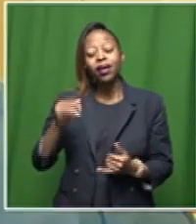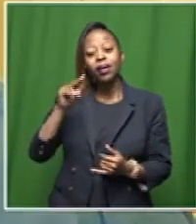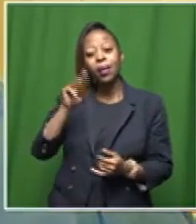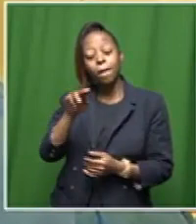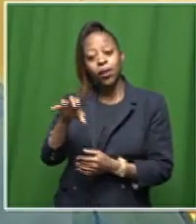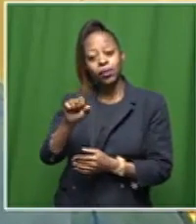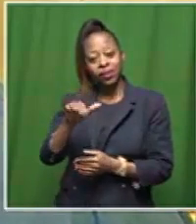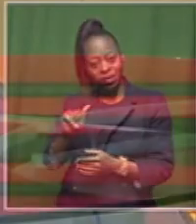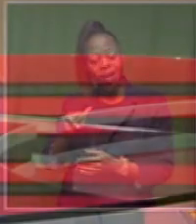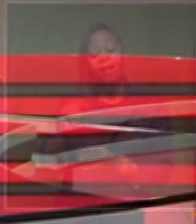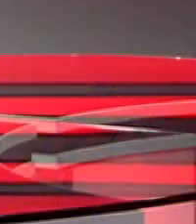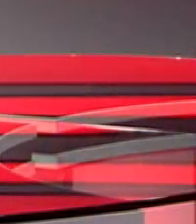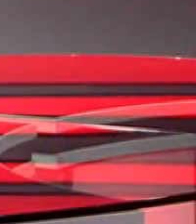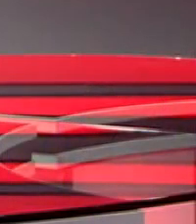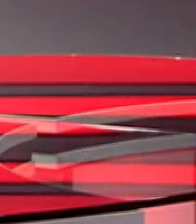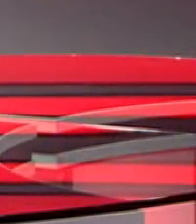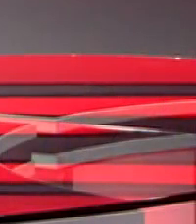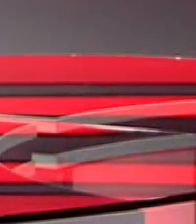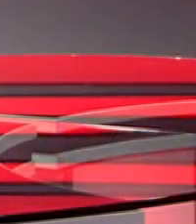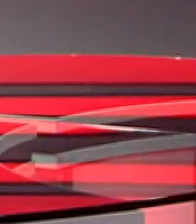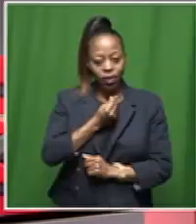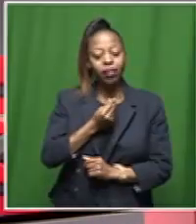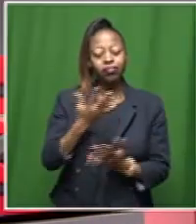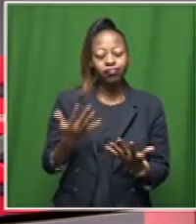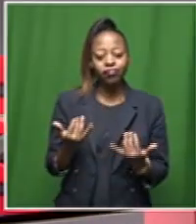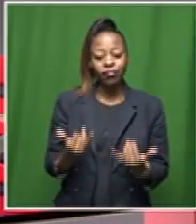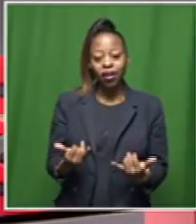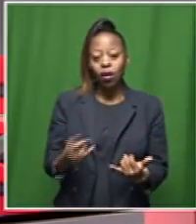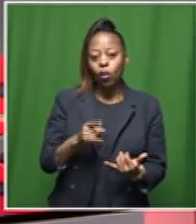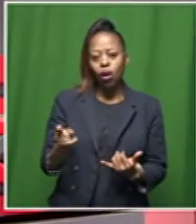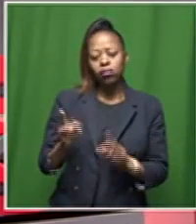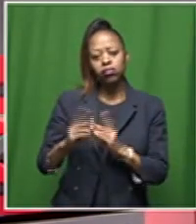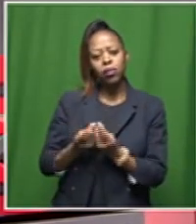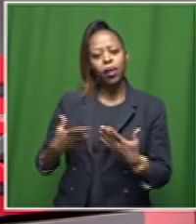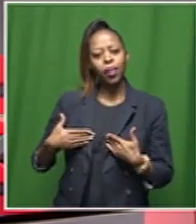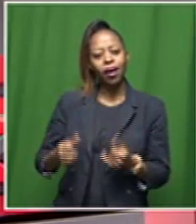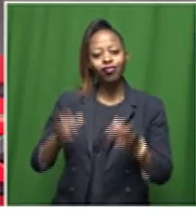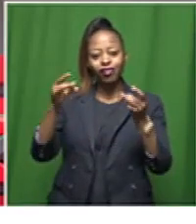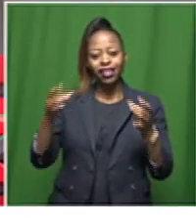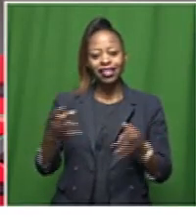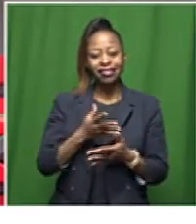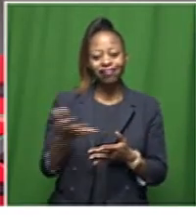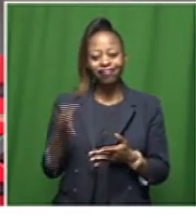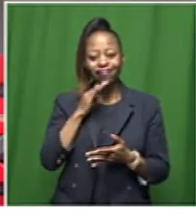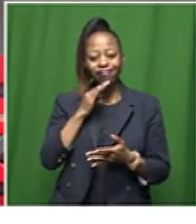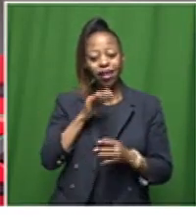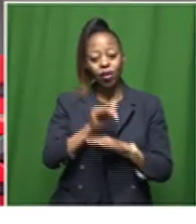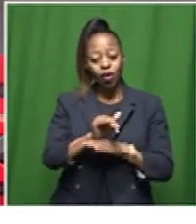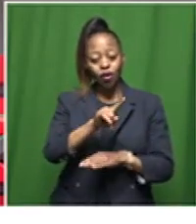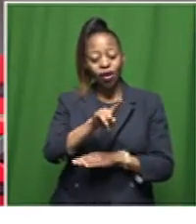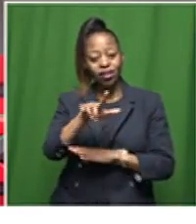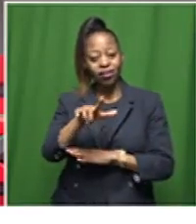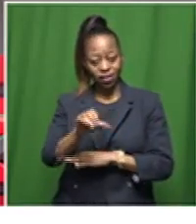Musam Tombeni. Signing with us today is Ntabiseng Ndlovu. Based on the health department statistics, more than